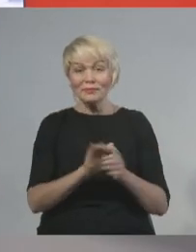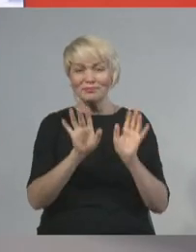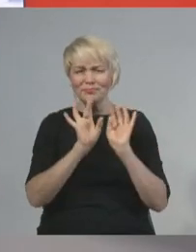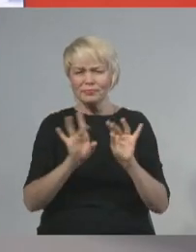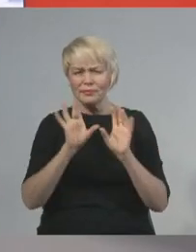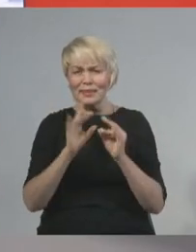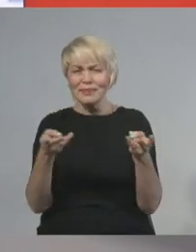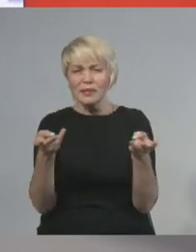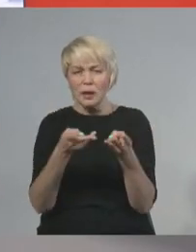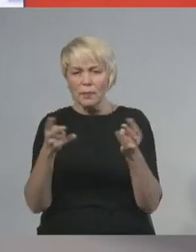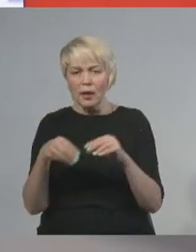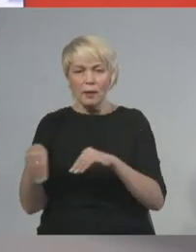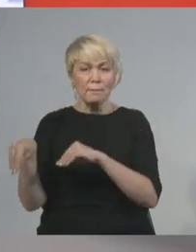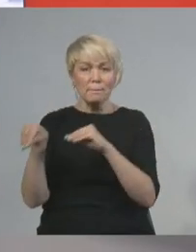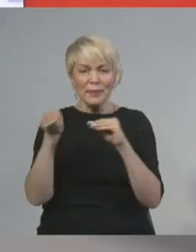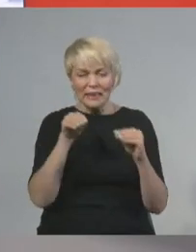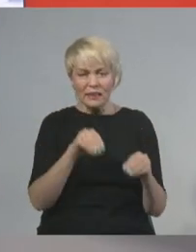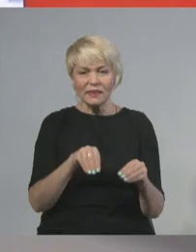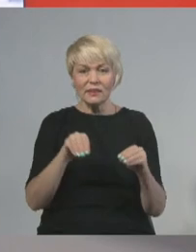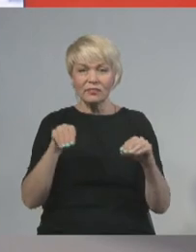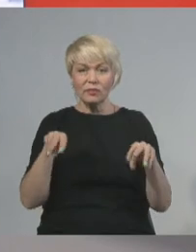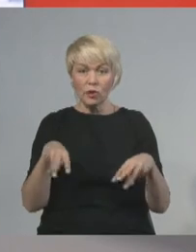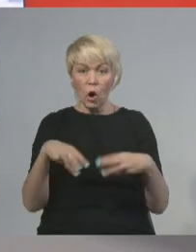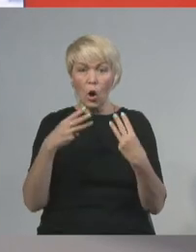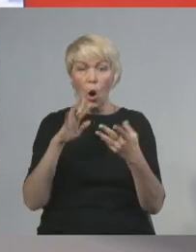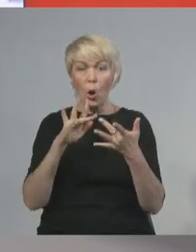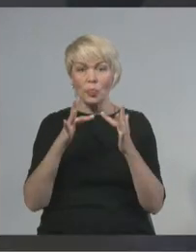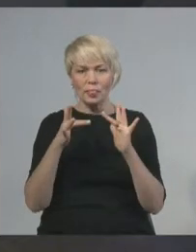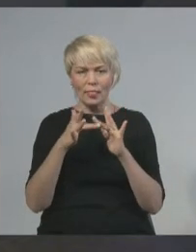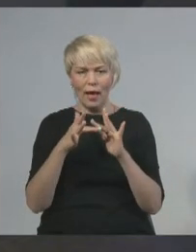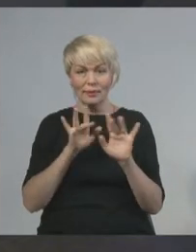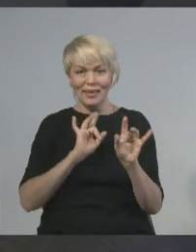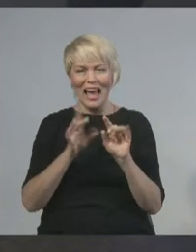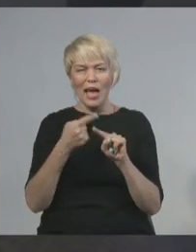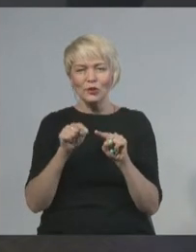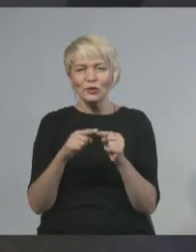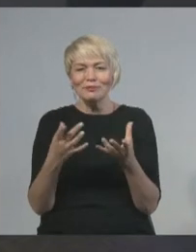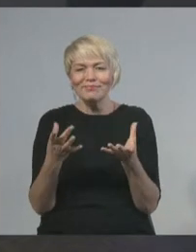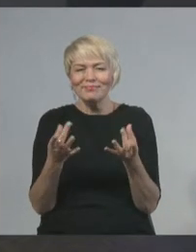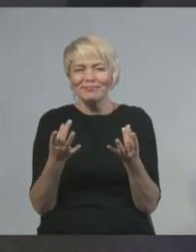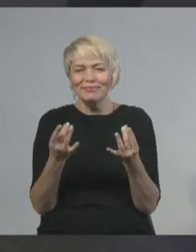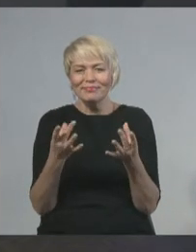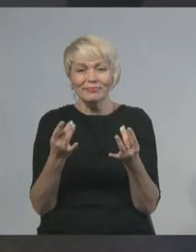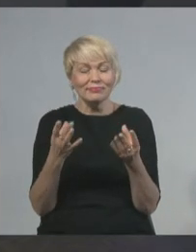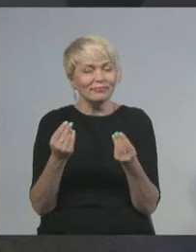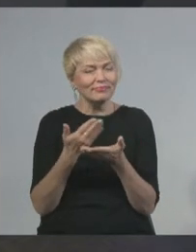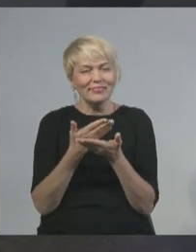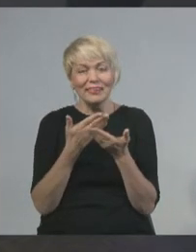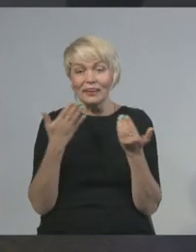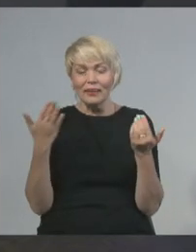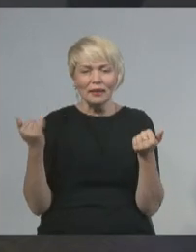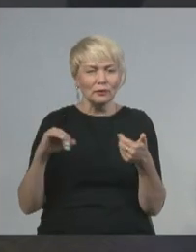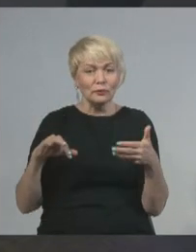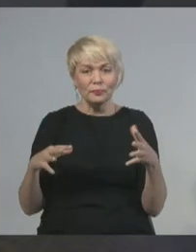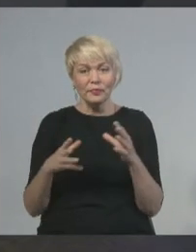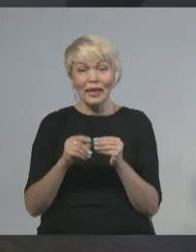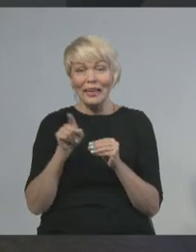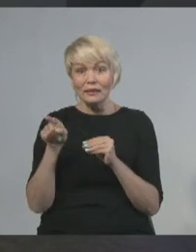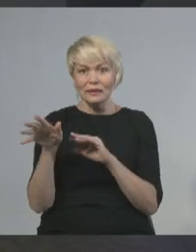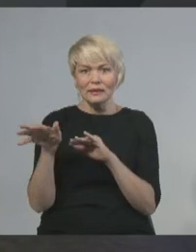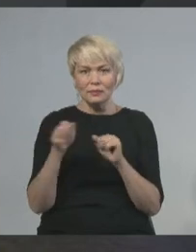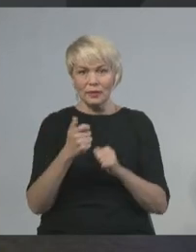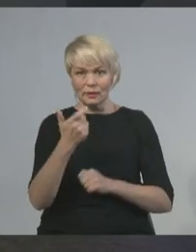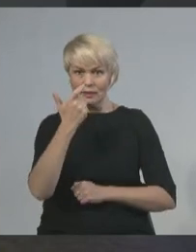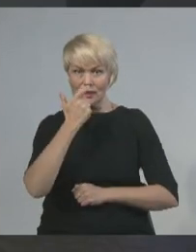the to communicate this necessity to transfer to online ad to the companies so you're you're